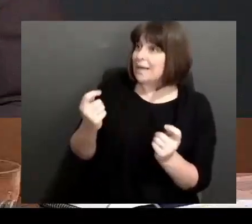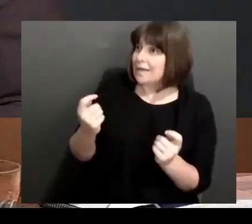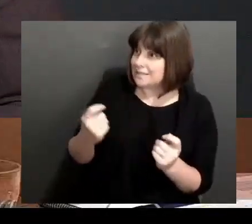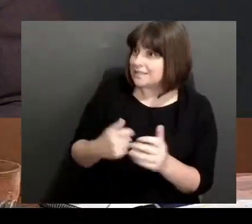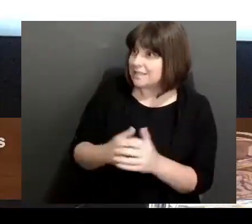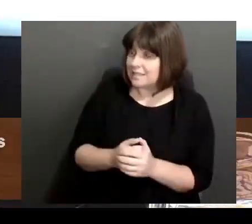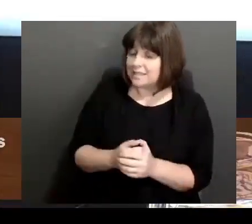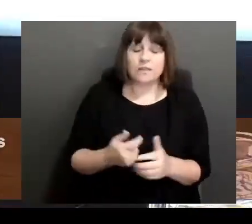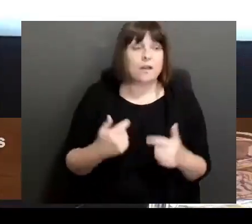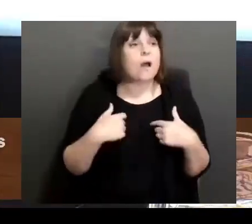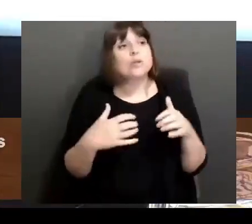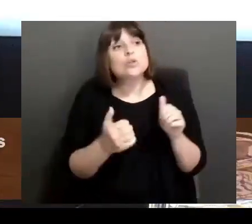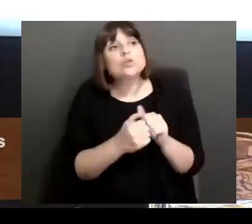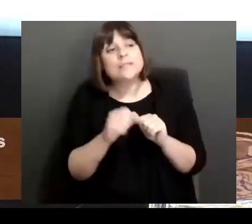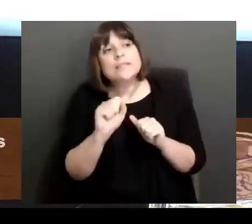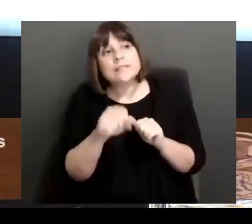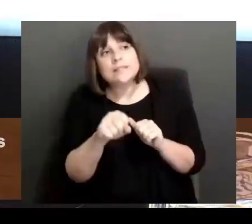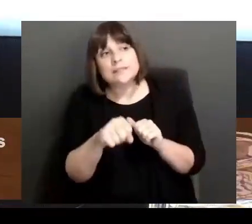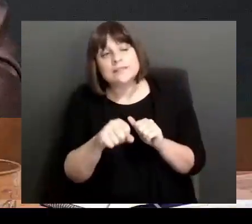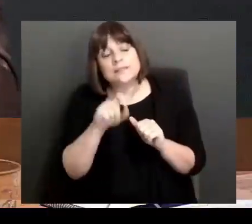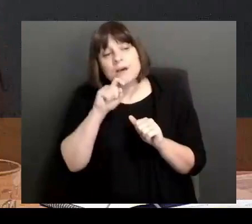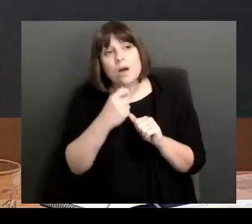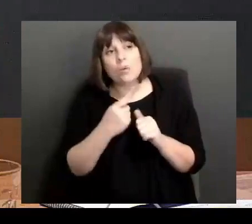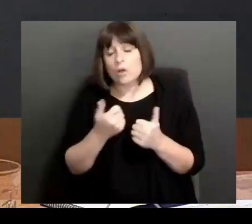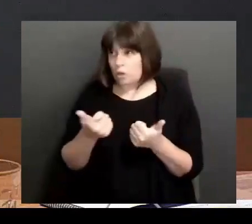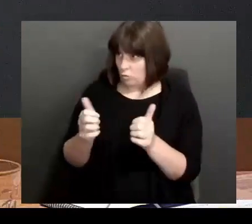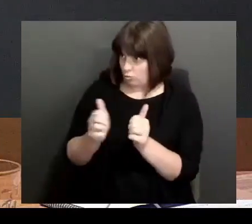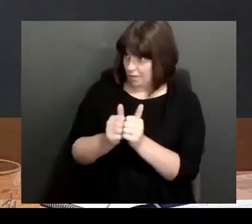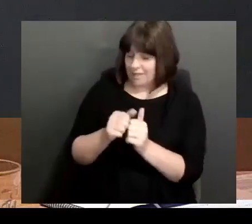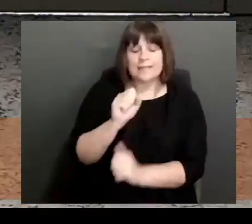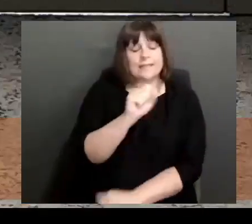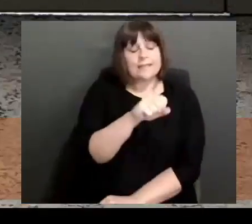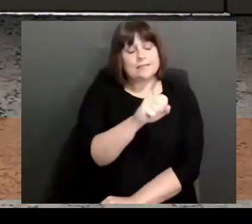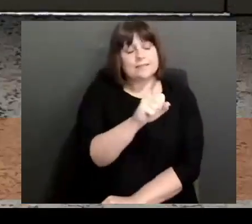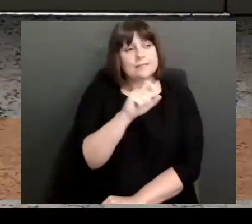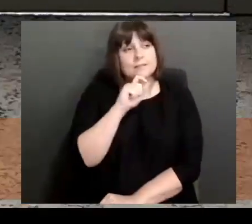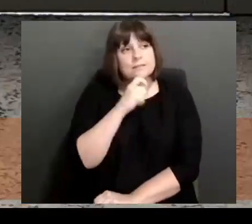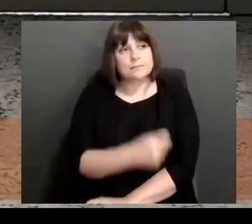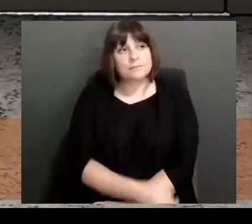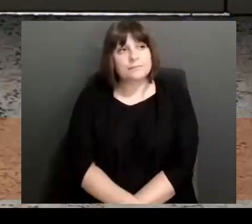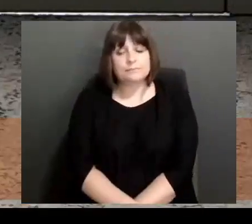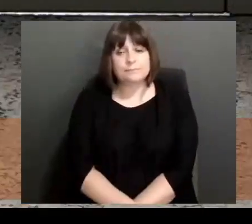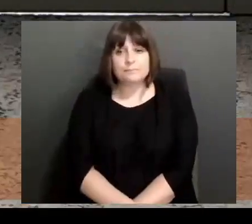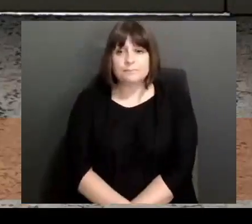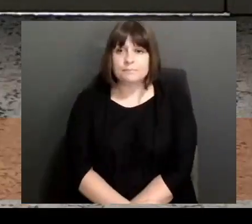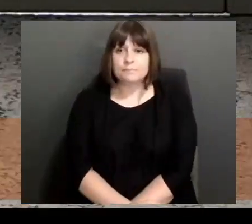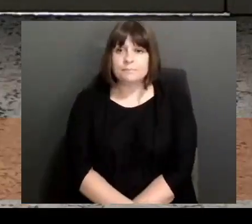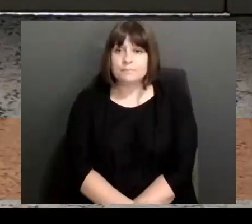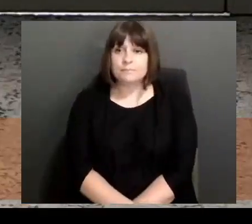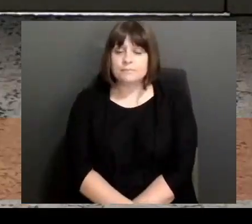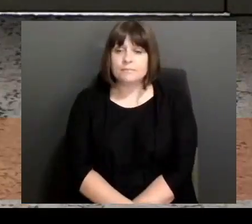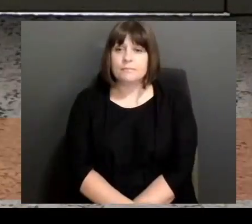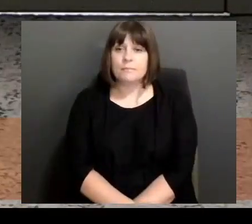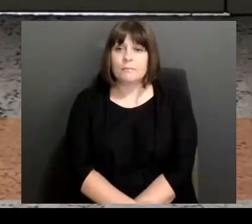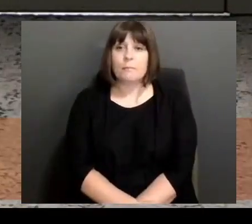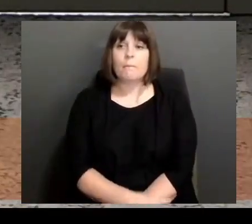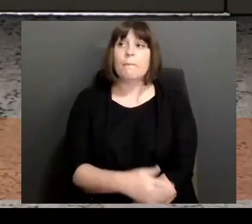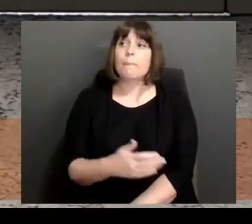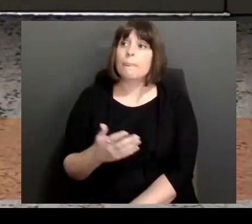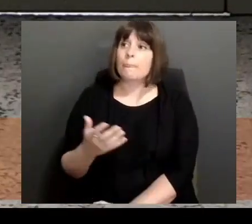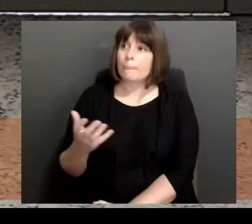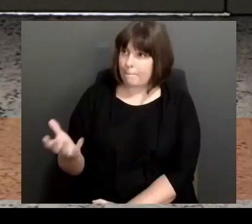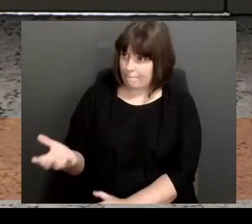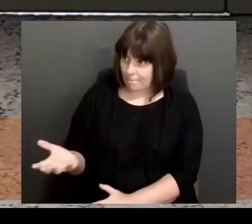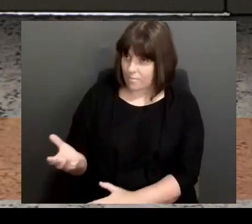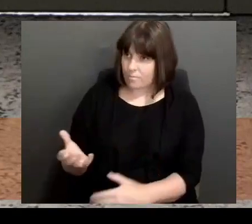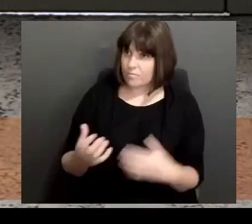I agree, yes, to doing just that. Thank you. So Minister, I want to bring you to the latter part